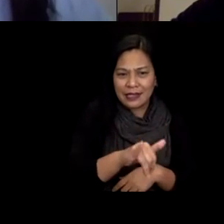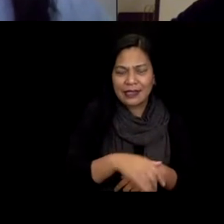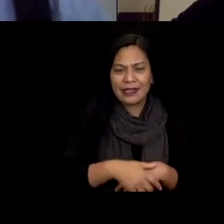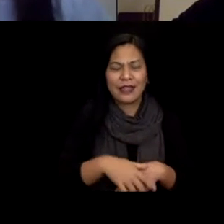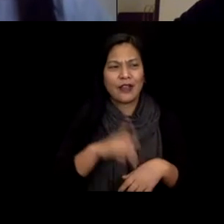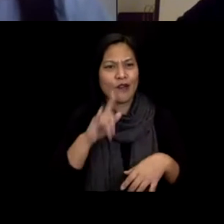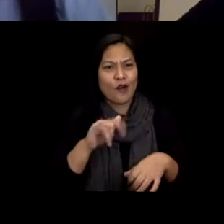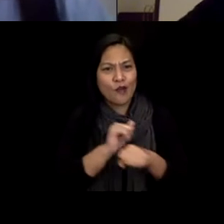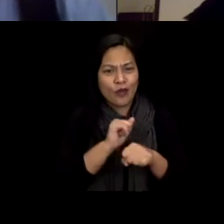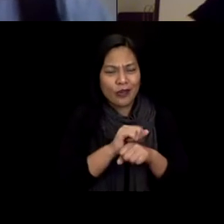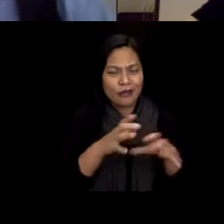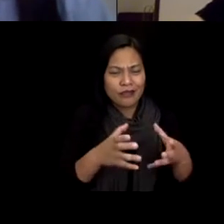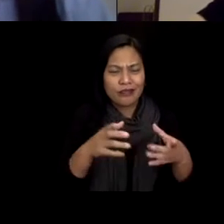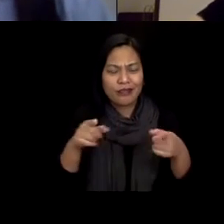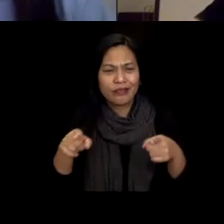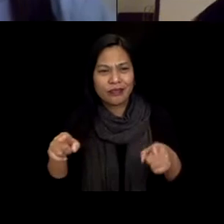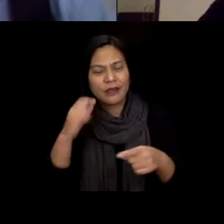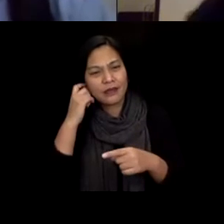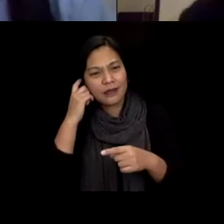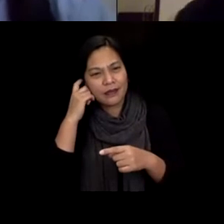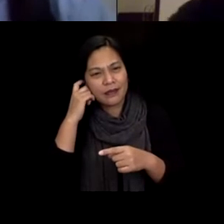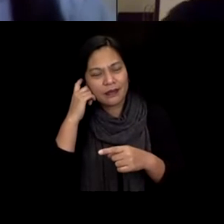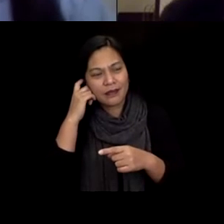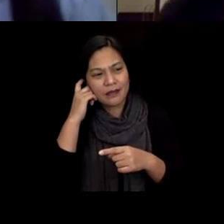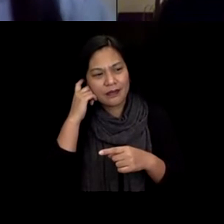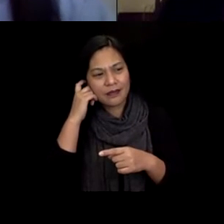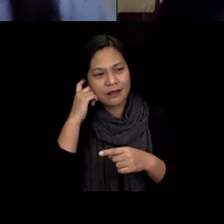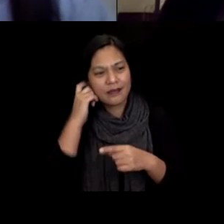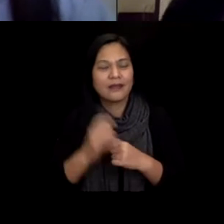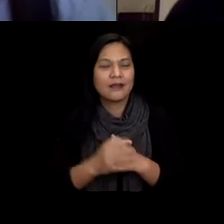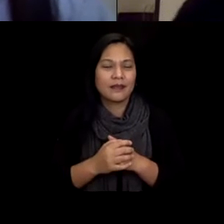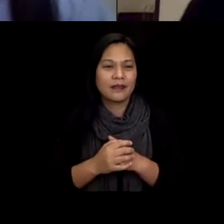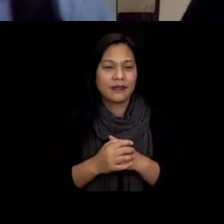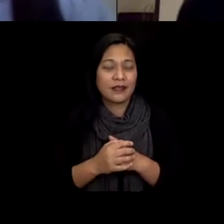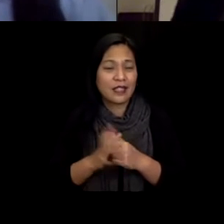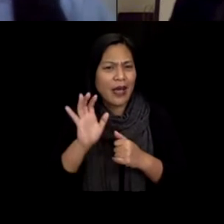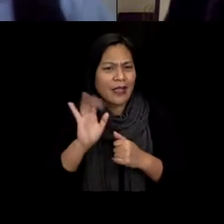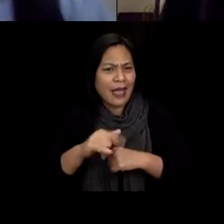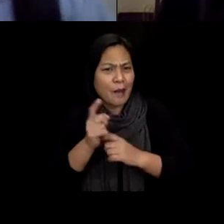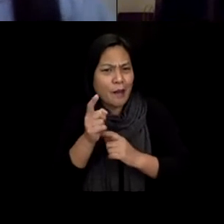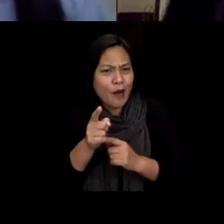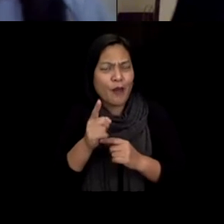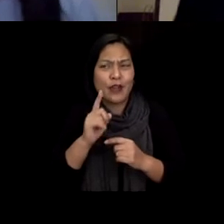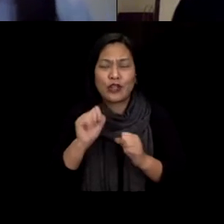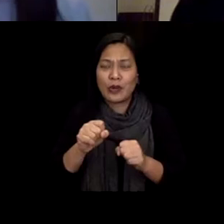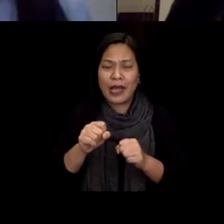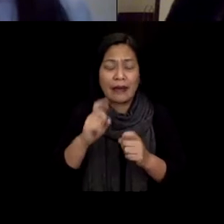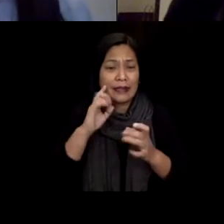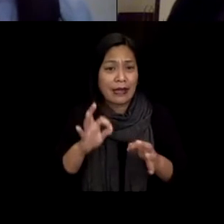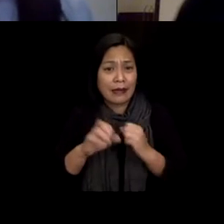piece of time that you can decide to connect to a longer timeline or